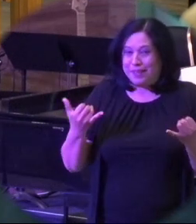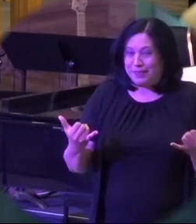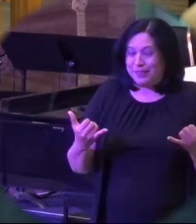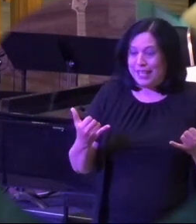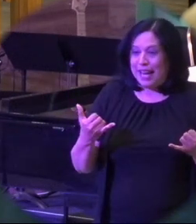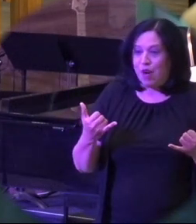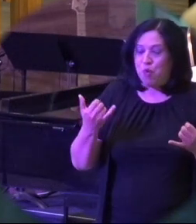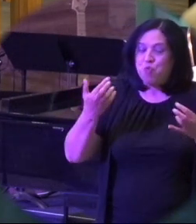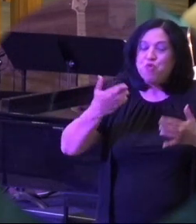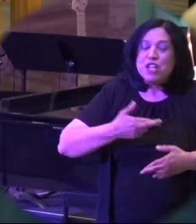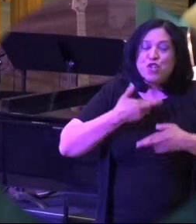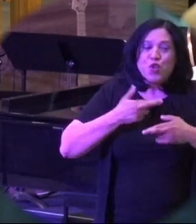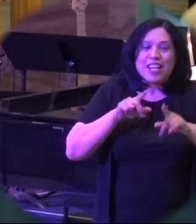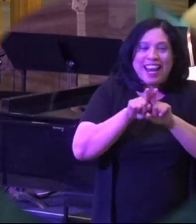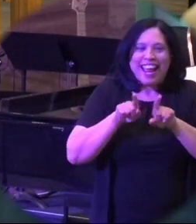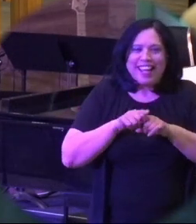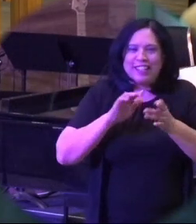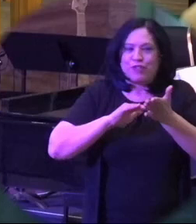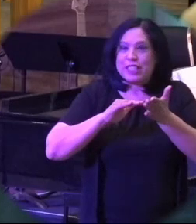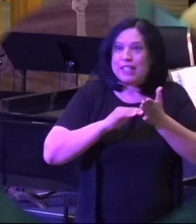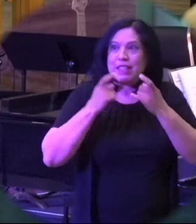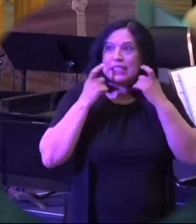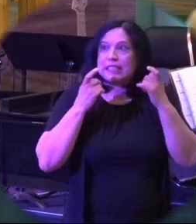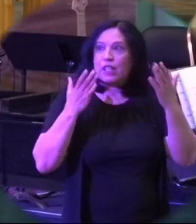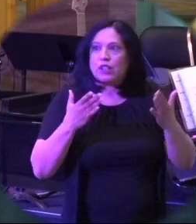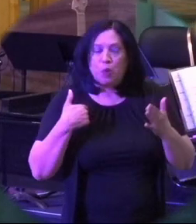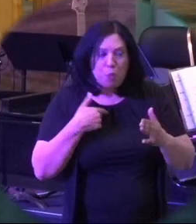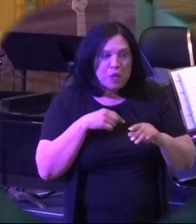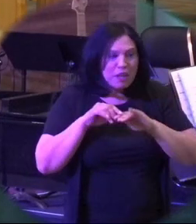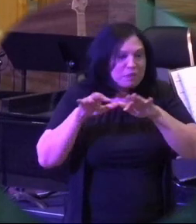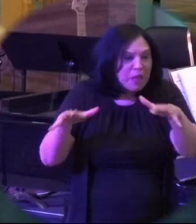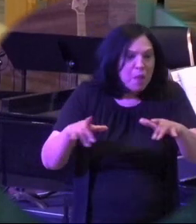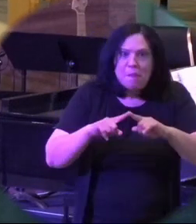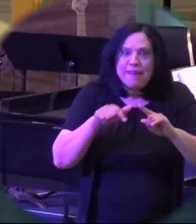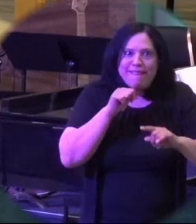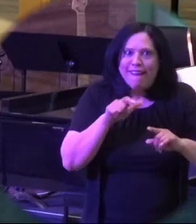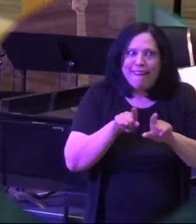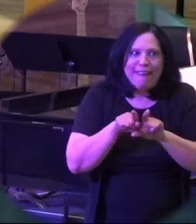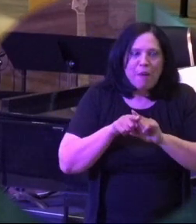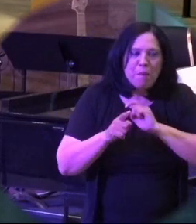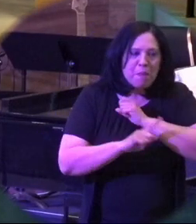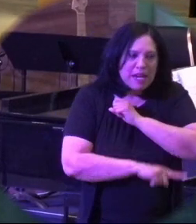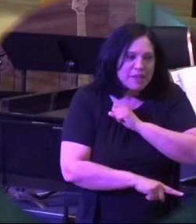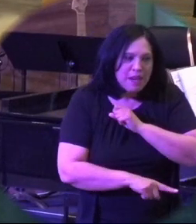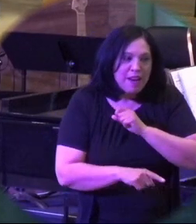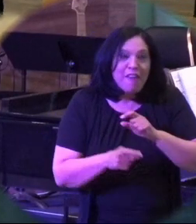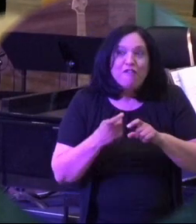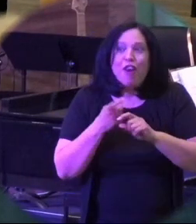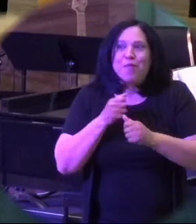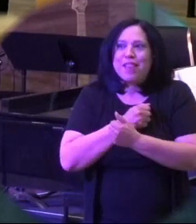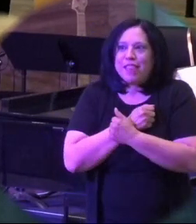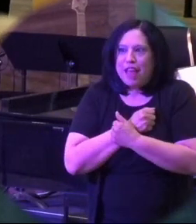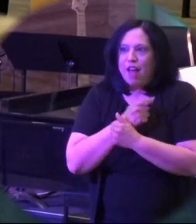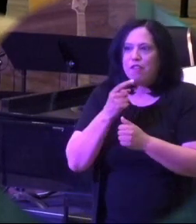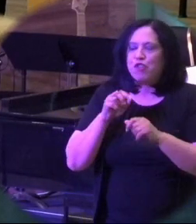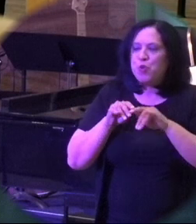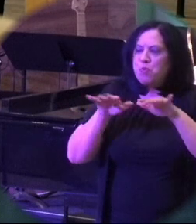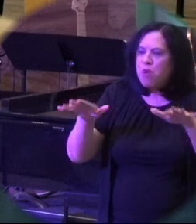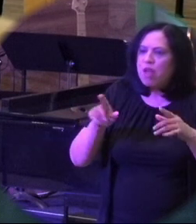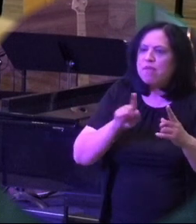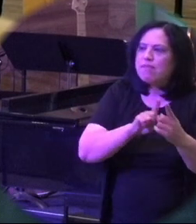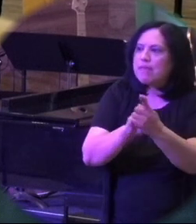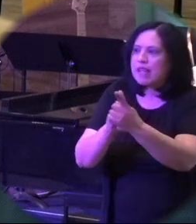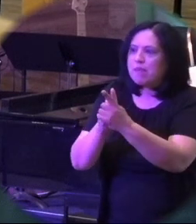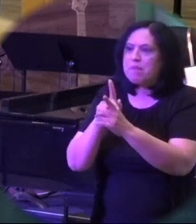forgiven sinners, and then we are scattered or sent, but not as a punishment, but out of love for the people who do not yet know Jesus and